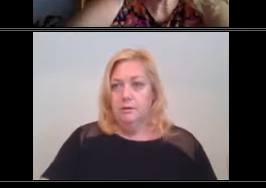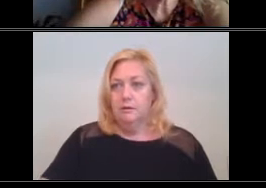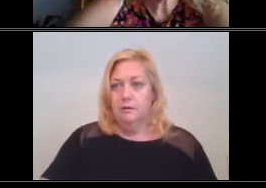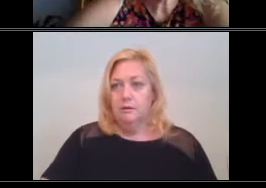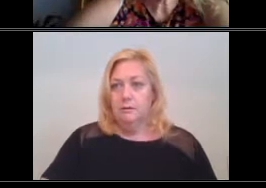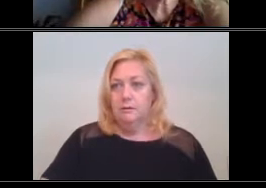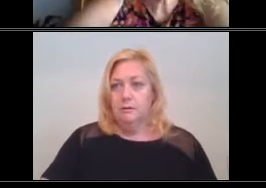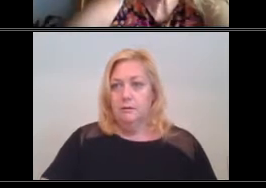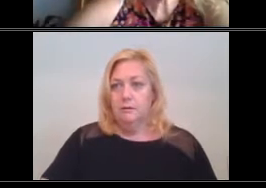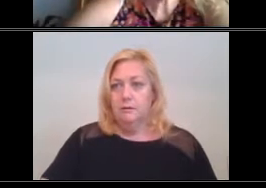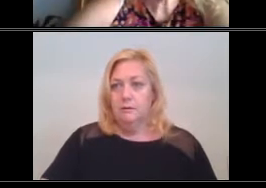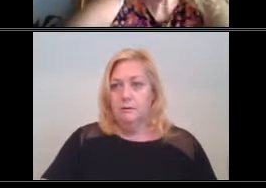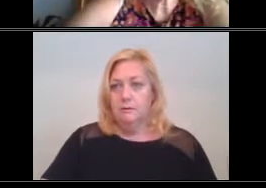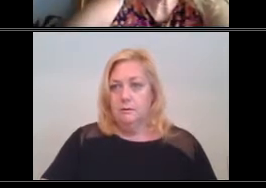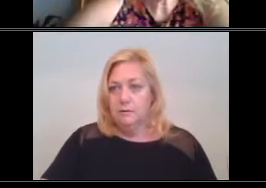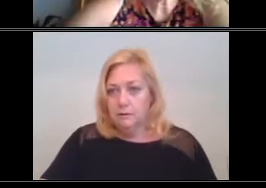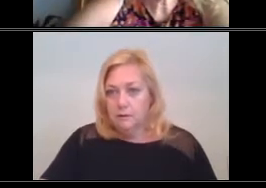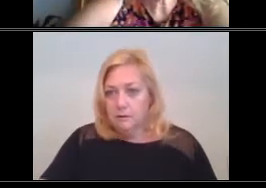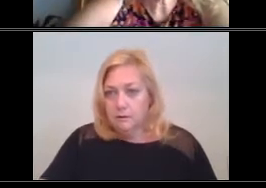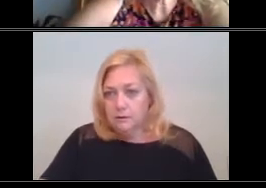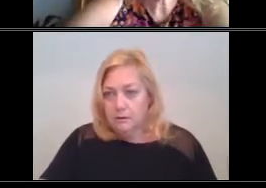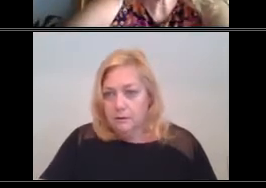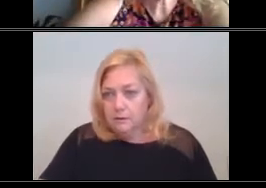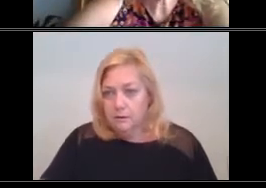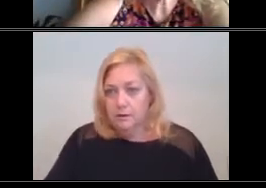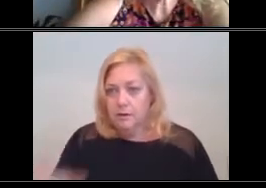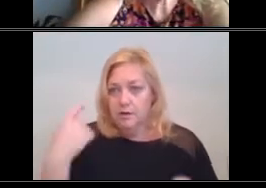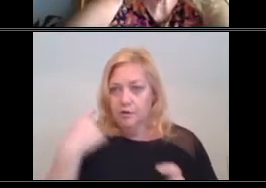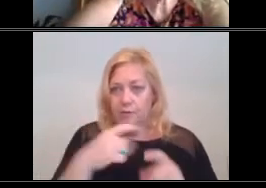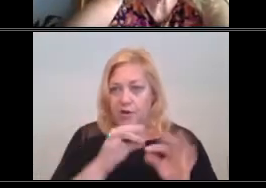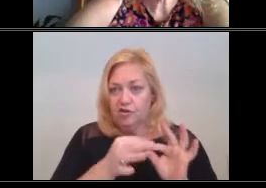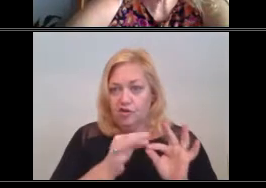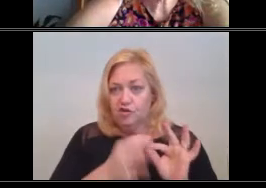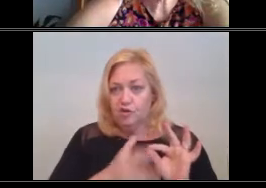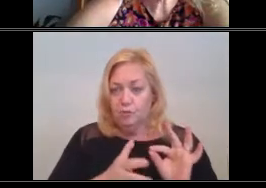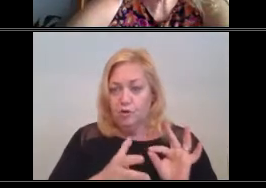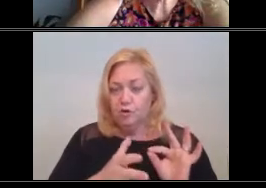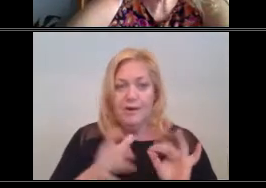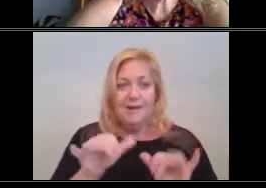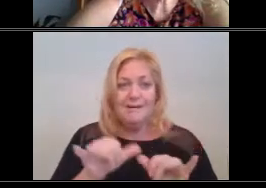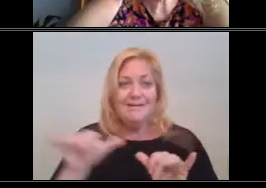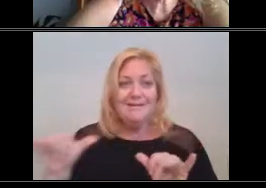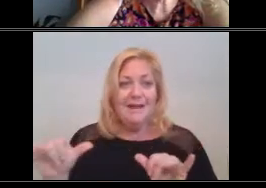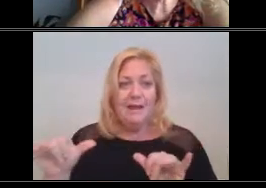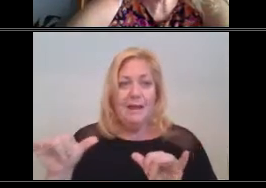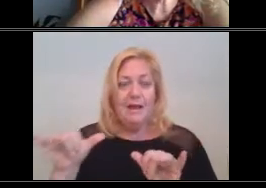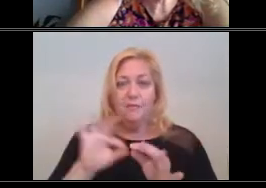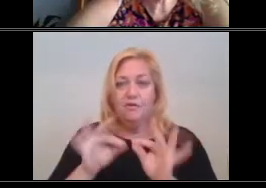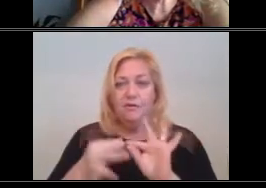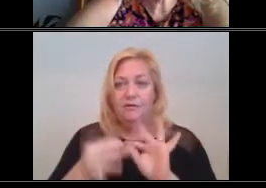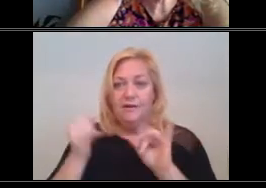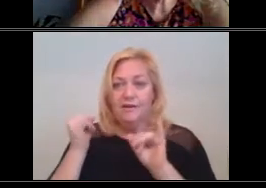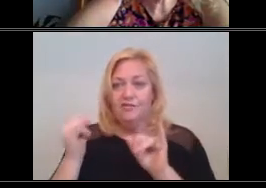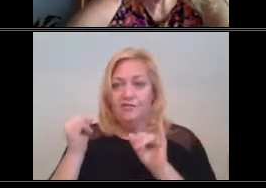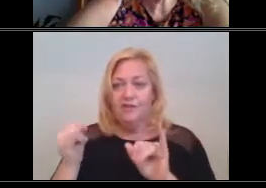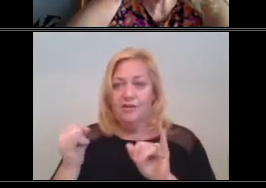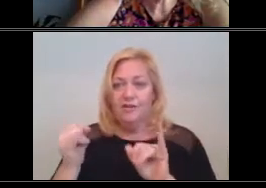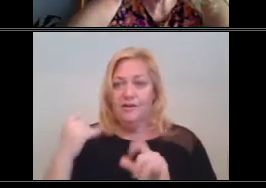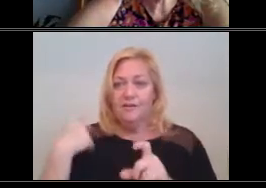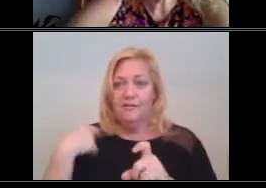Ms. Sequoia, this is a Spanish interpreter. The Spanish interpreter conducted a simultaneous interpretation of the instructions on the Spanish